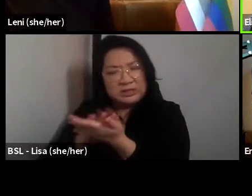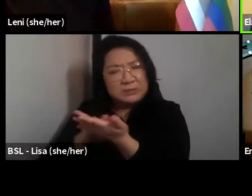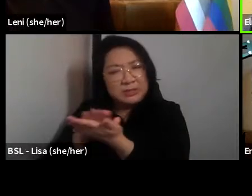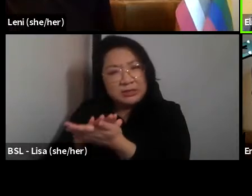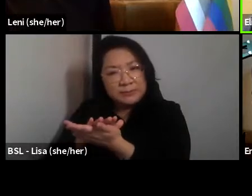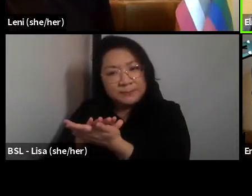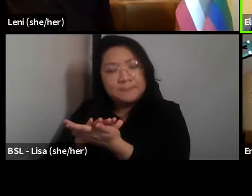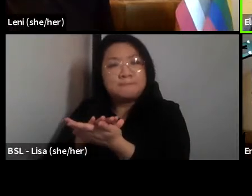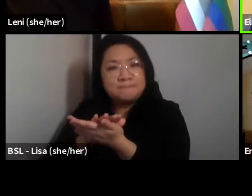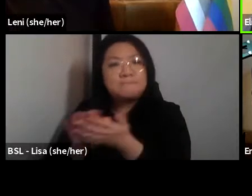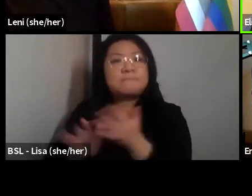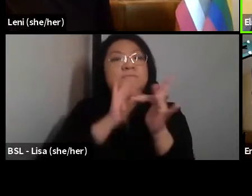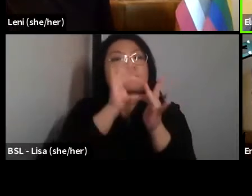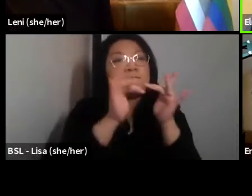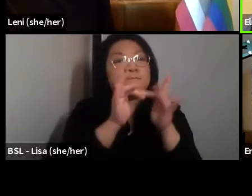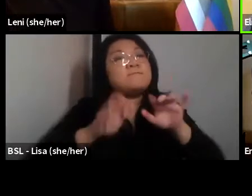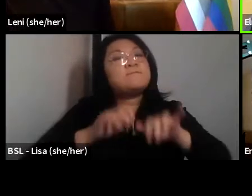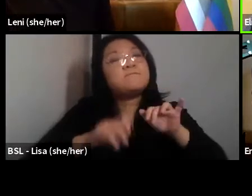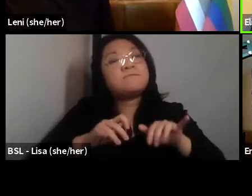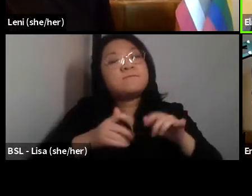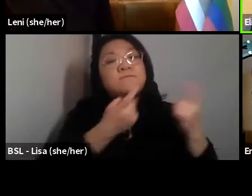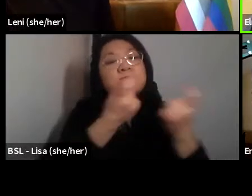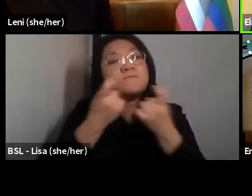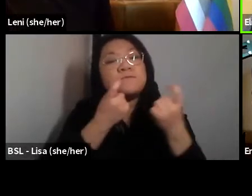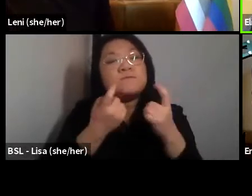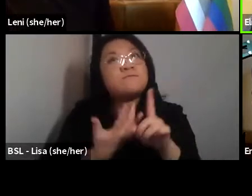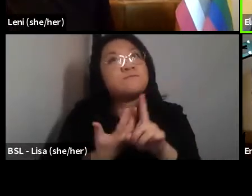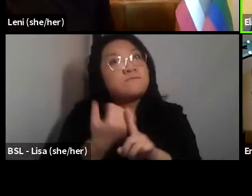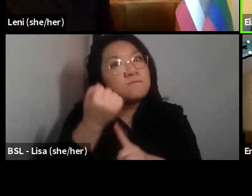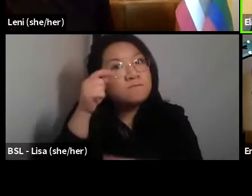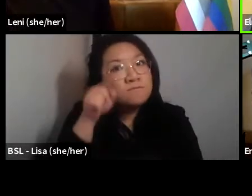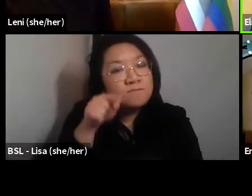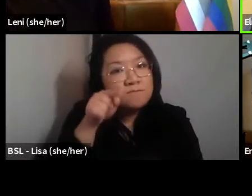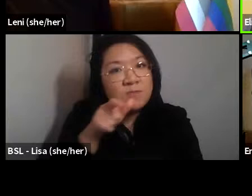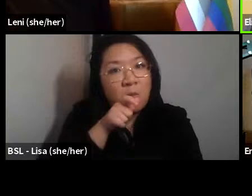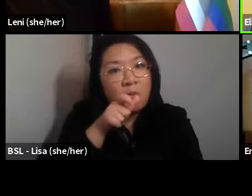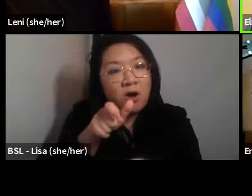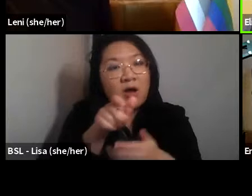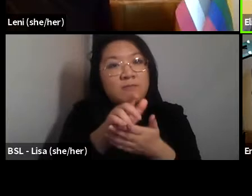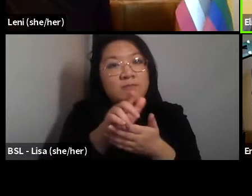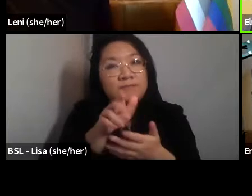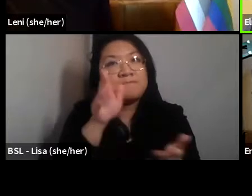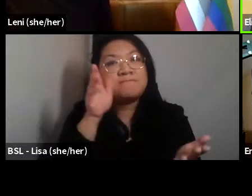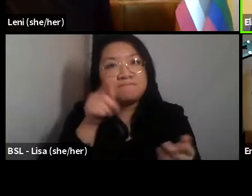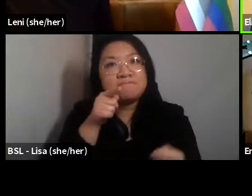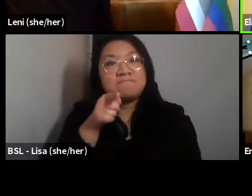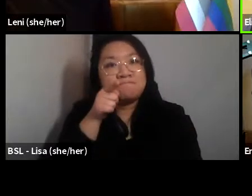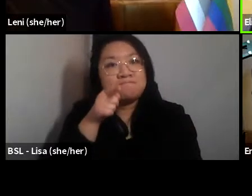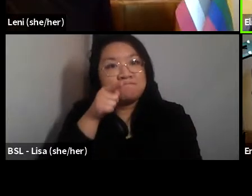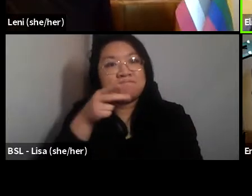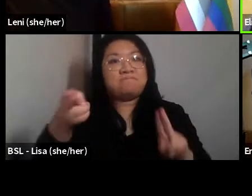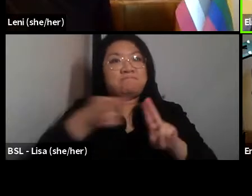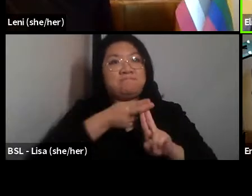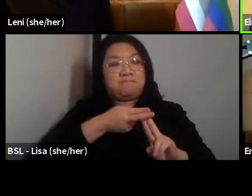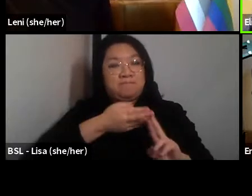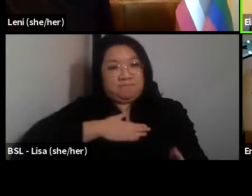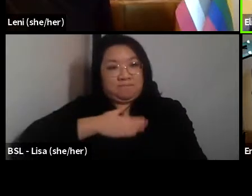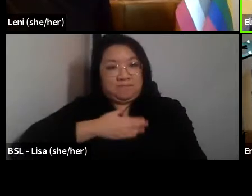in a way, it was strange. It was a huge relief to find that it was the right word and that, you know, there